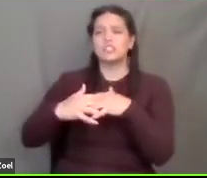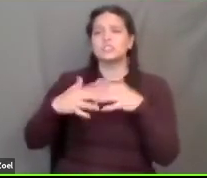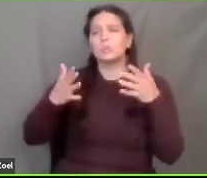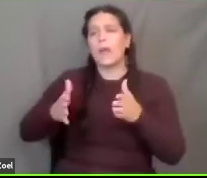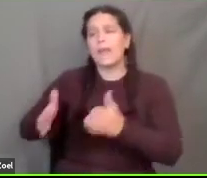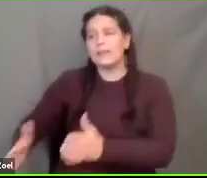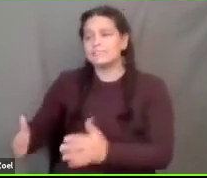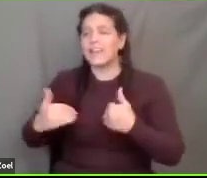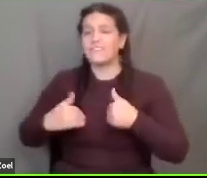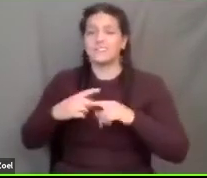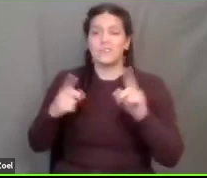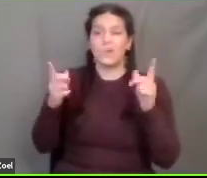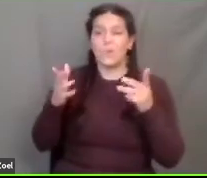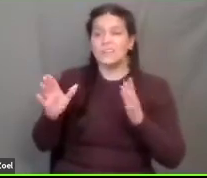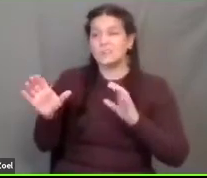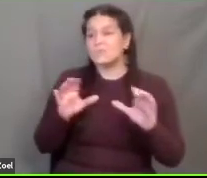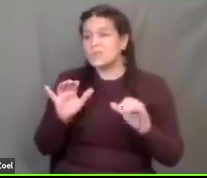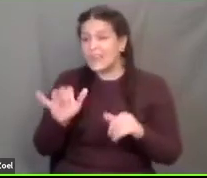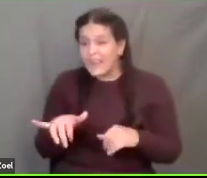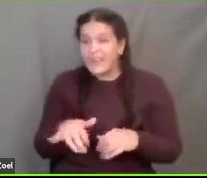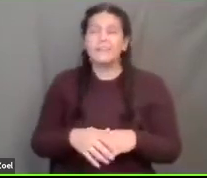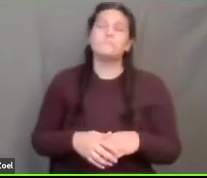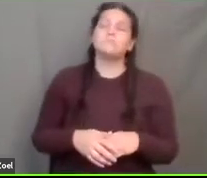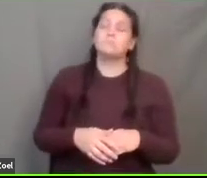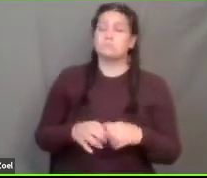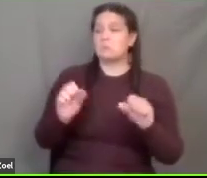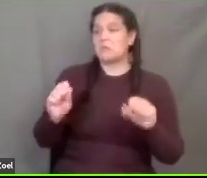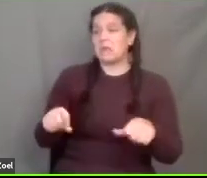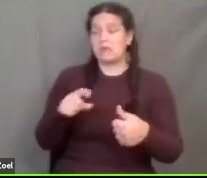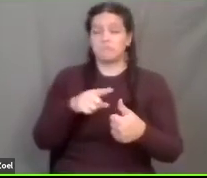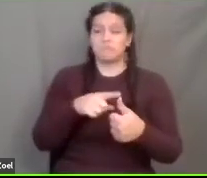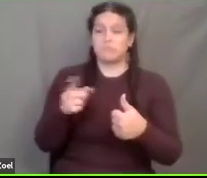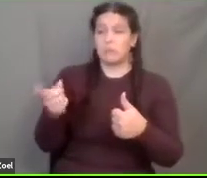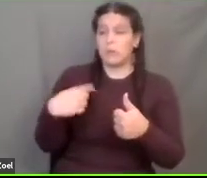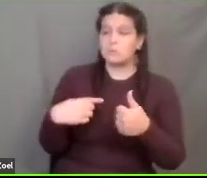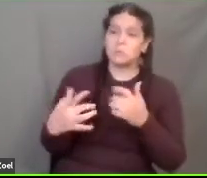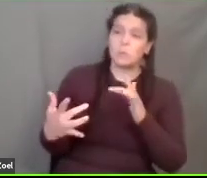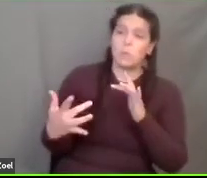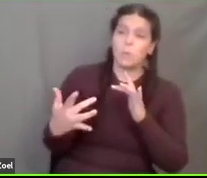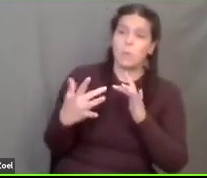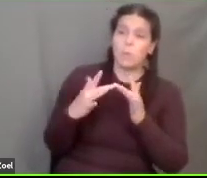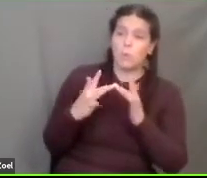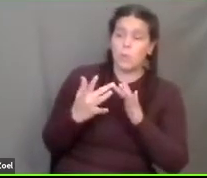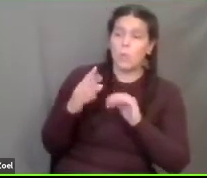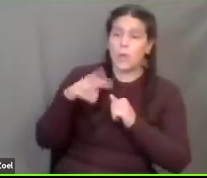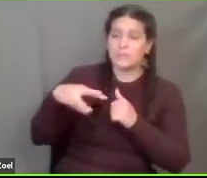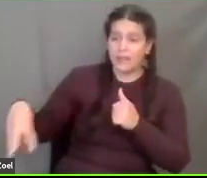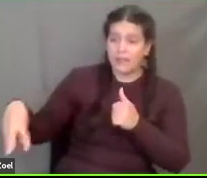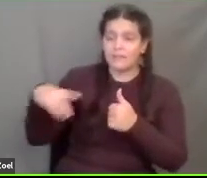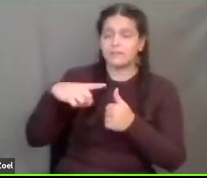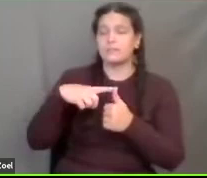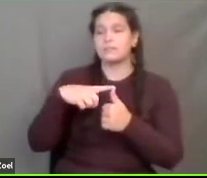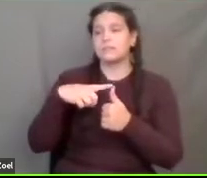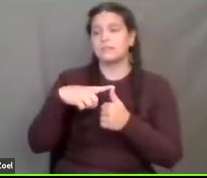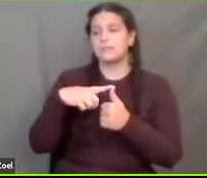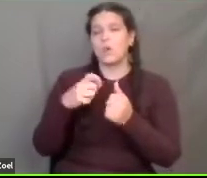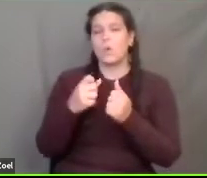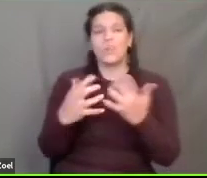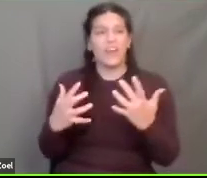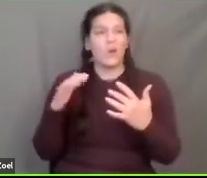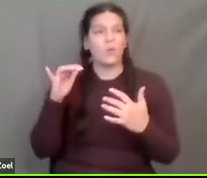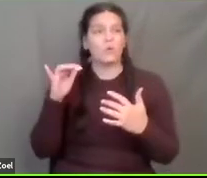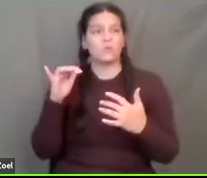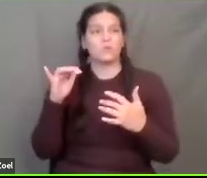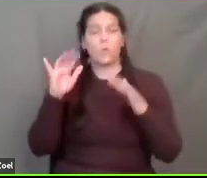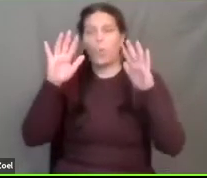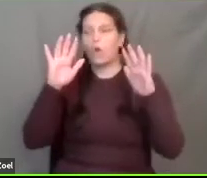ways to do it. You can go to our website, and without the wonderful donors and funders, we